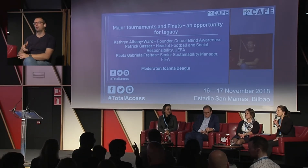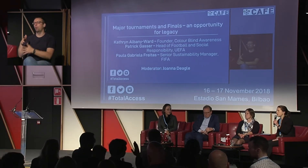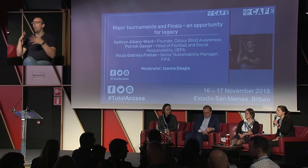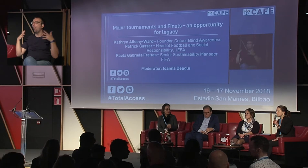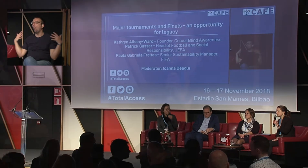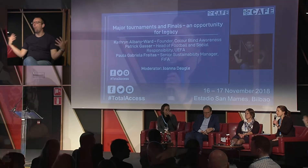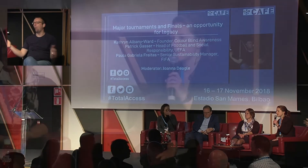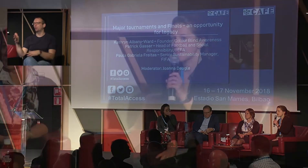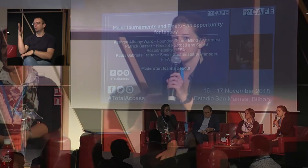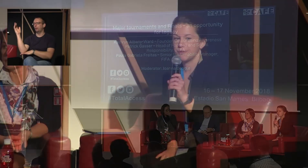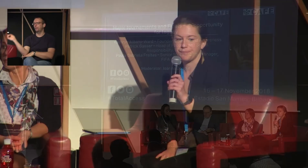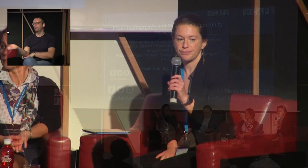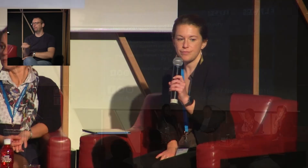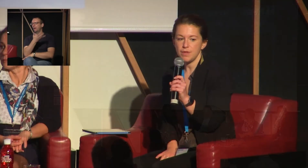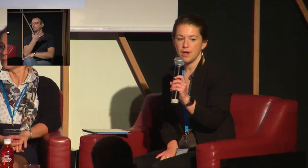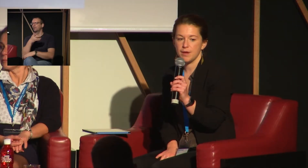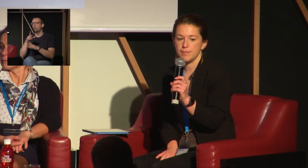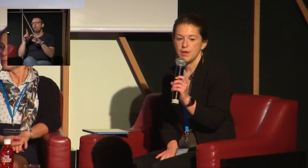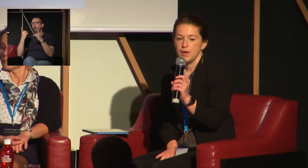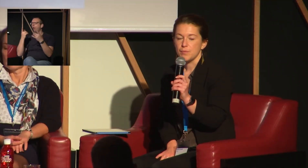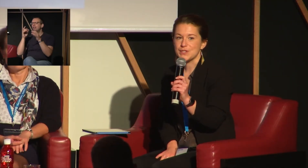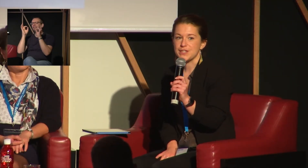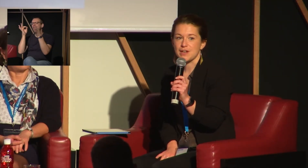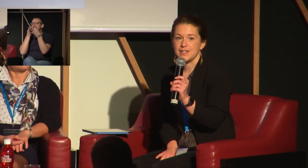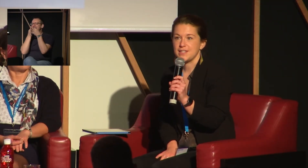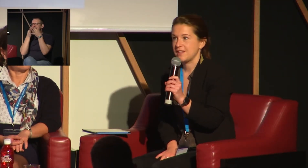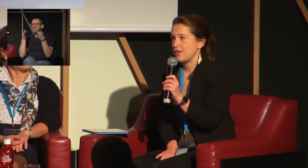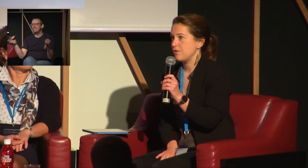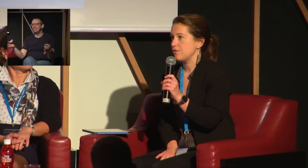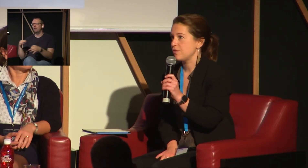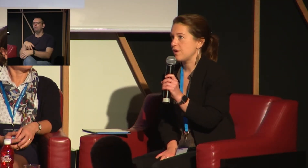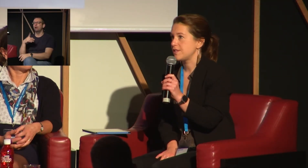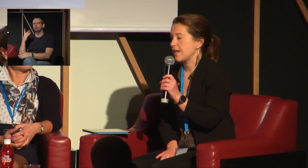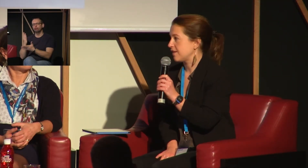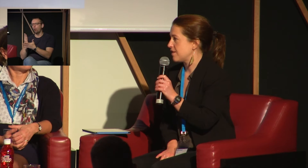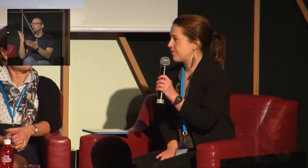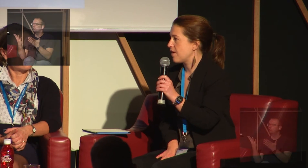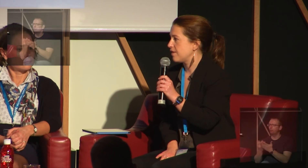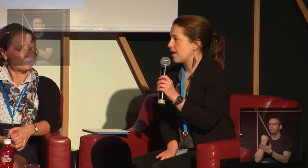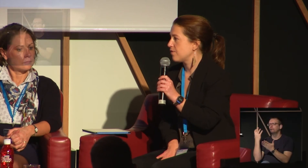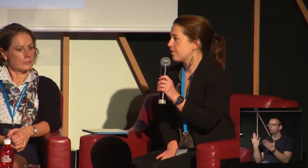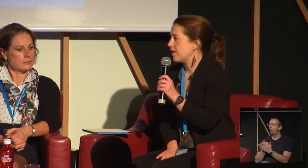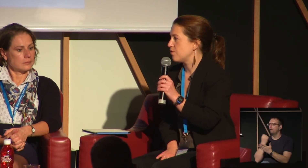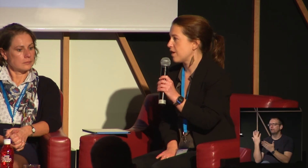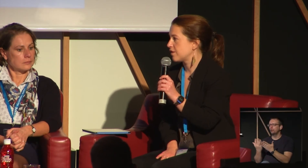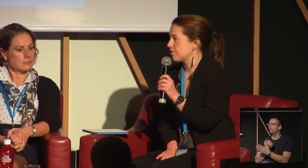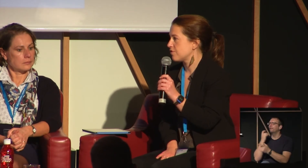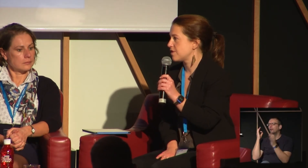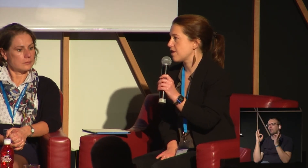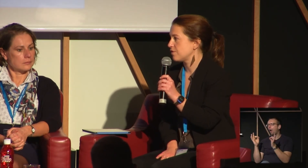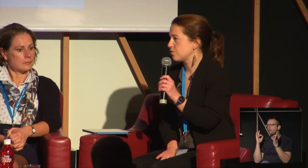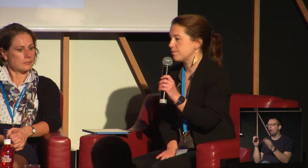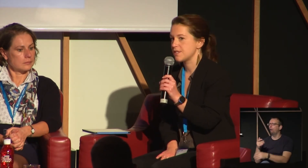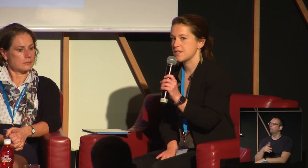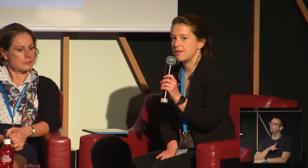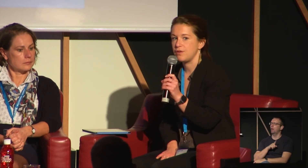journey that you took to get to that point. I'm also delighted that you are taking this further now, that you're working across